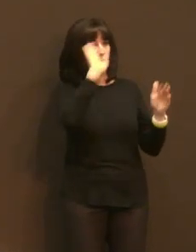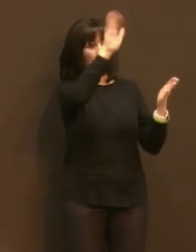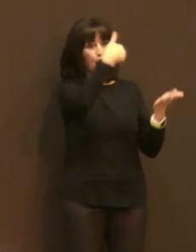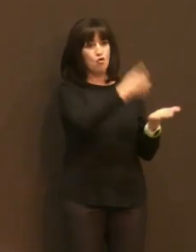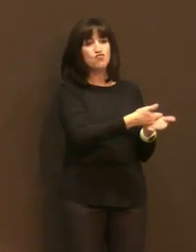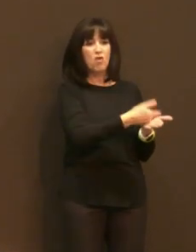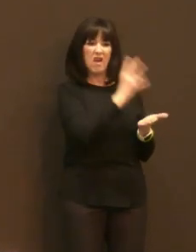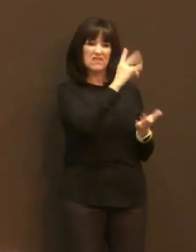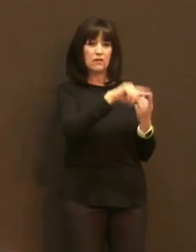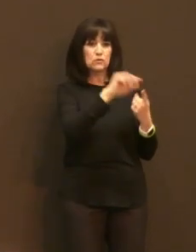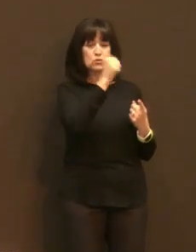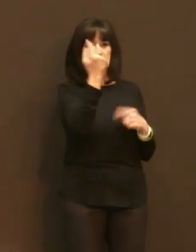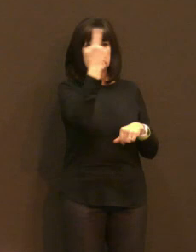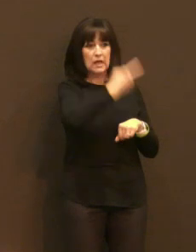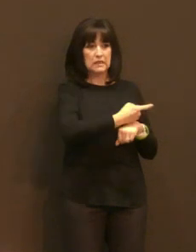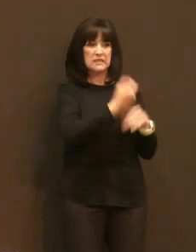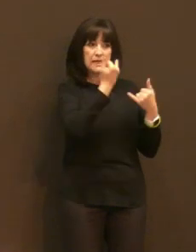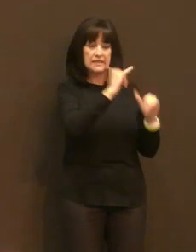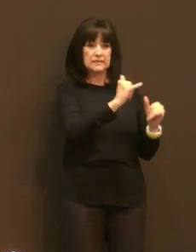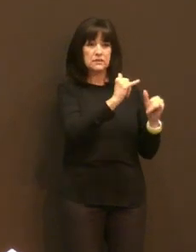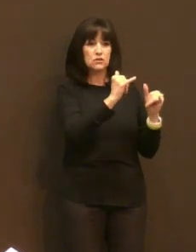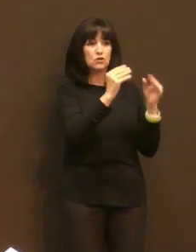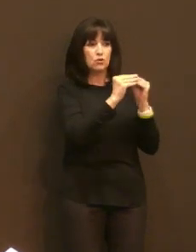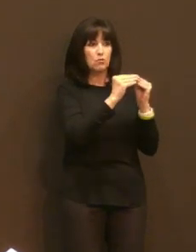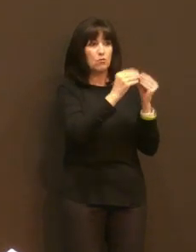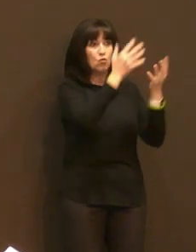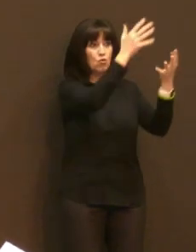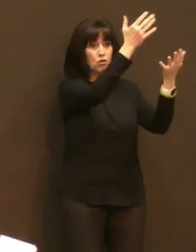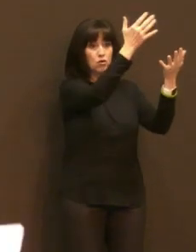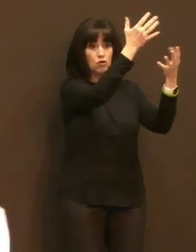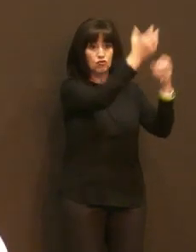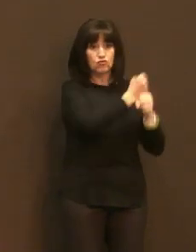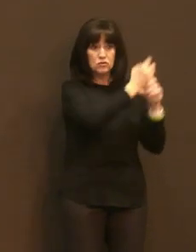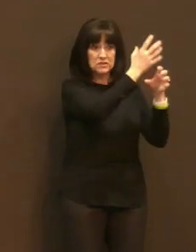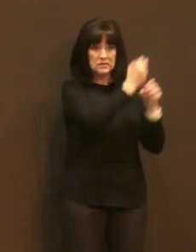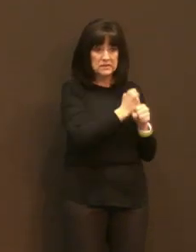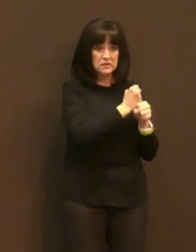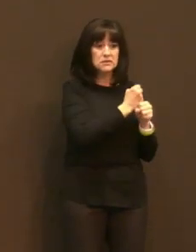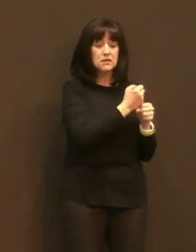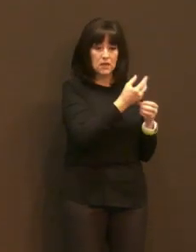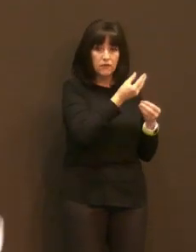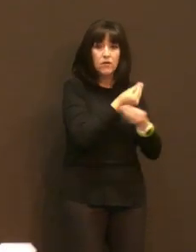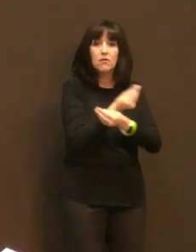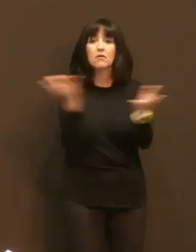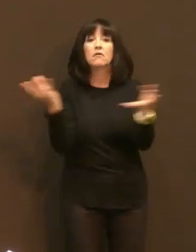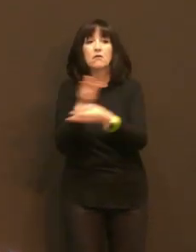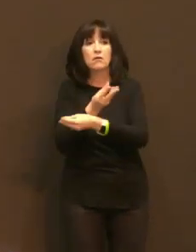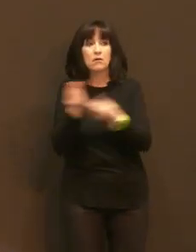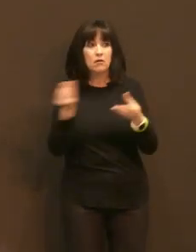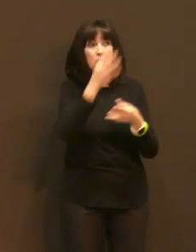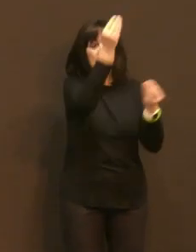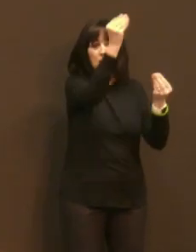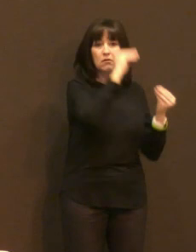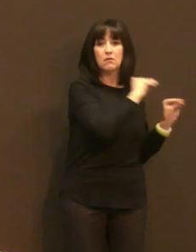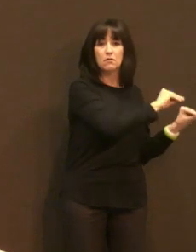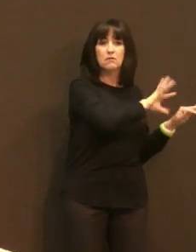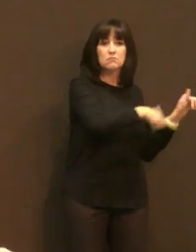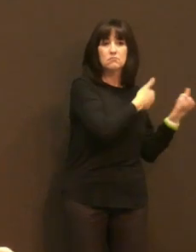to push that equipment out as quickly as we get it, and we'll continue to do so as it comes